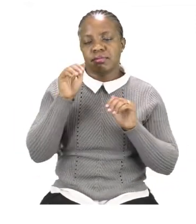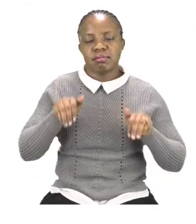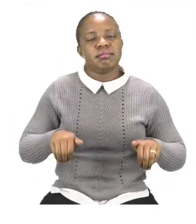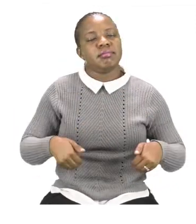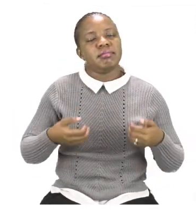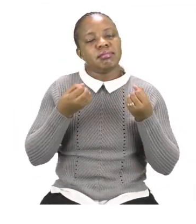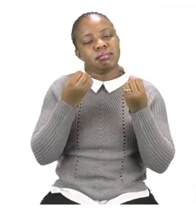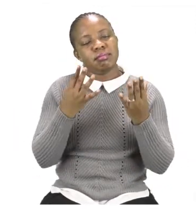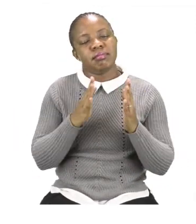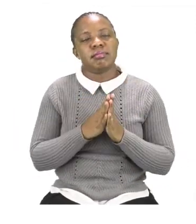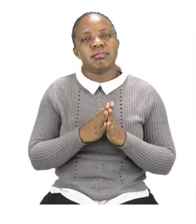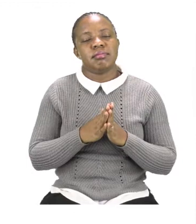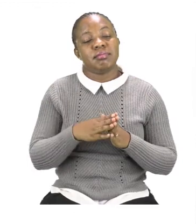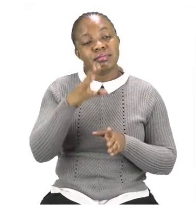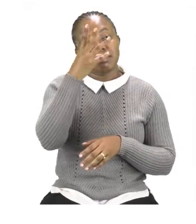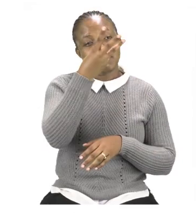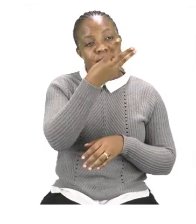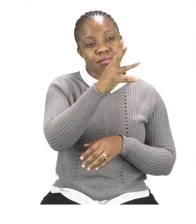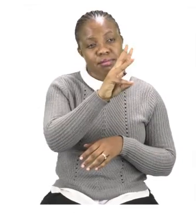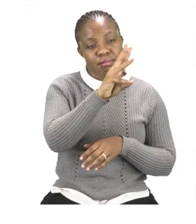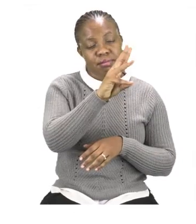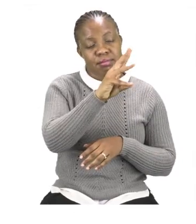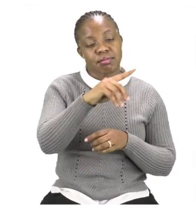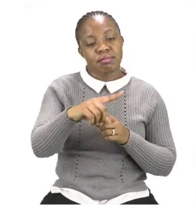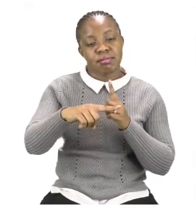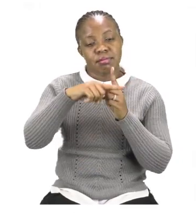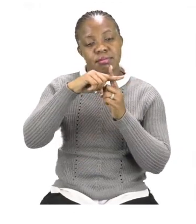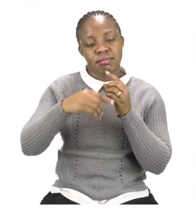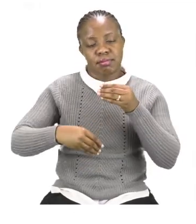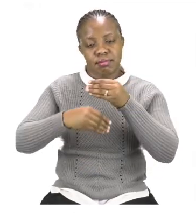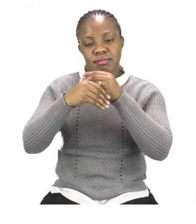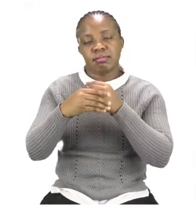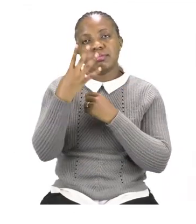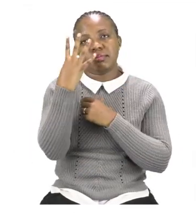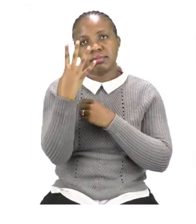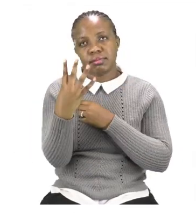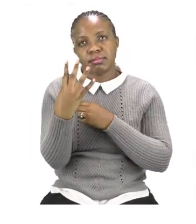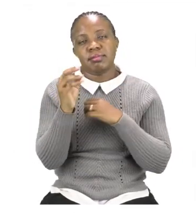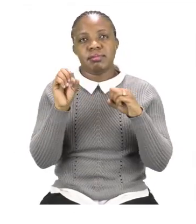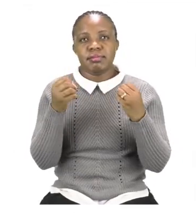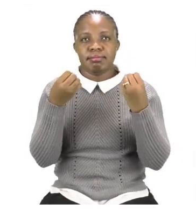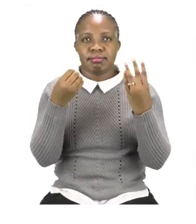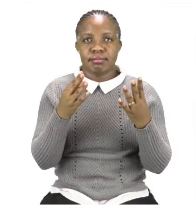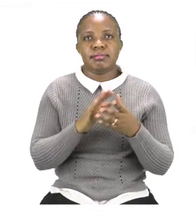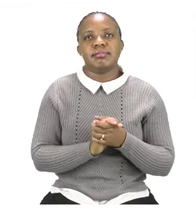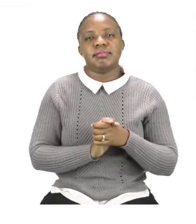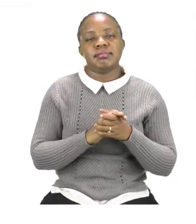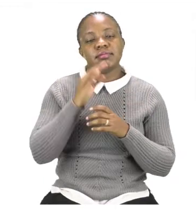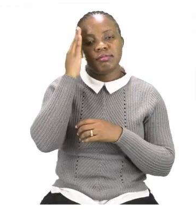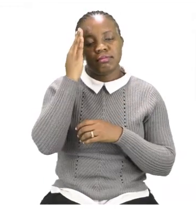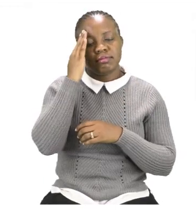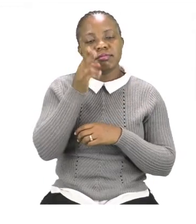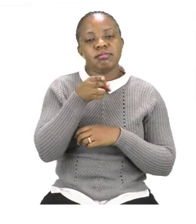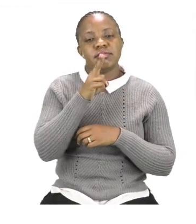you to add 6 plus 4. And then you will get your answer for how many